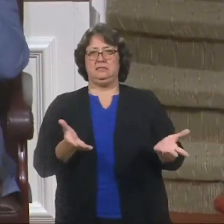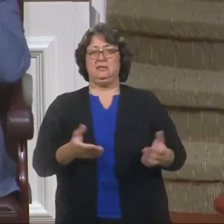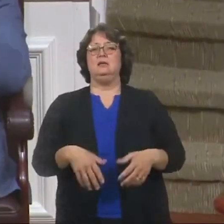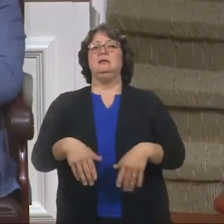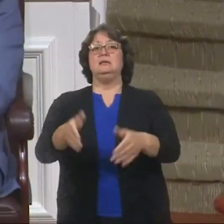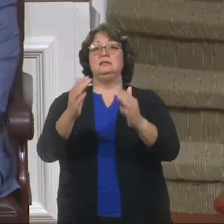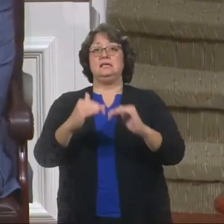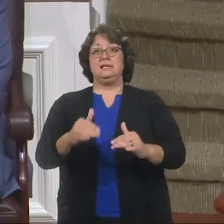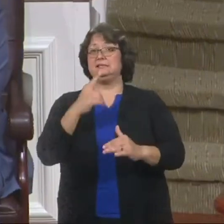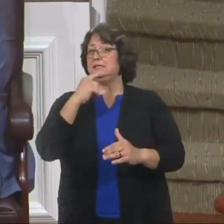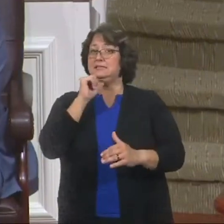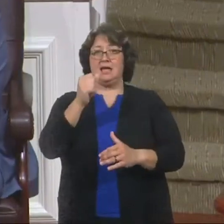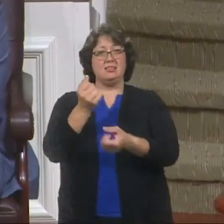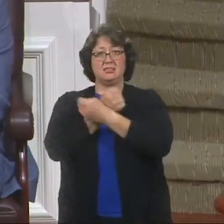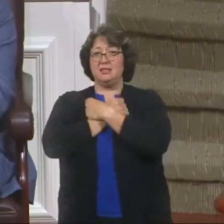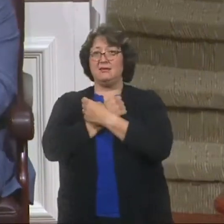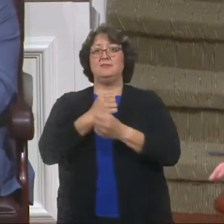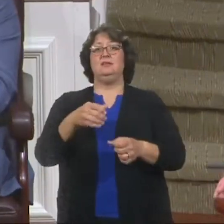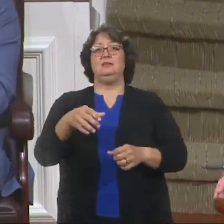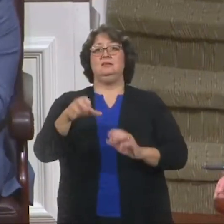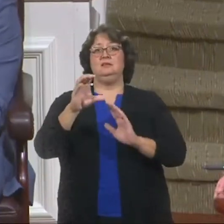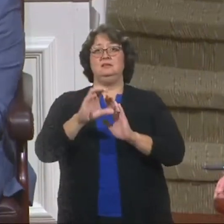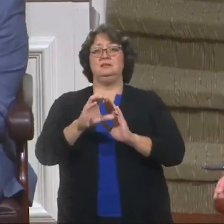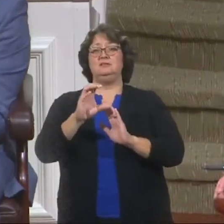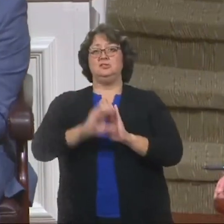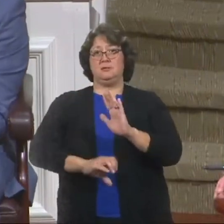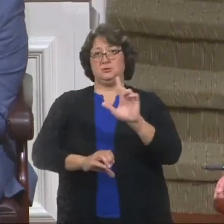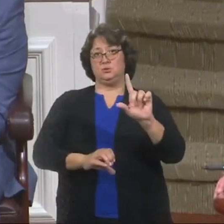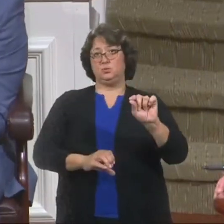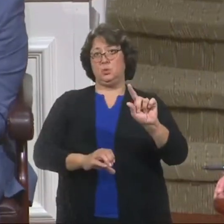3. Excuse me, chapter 20.